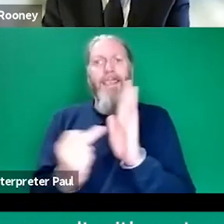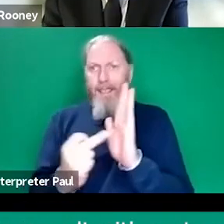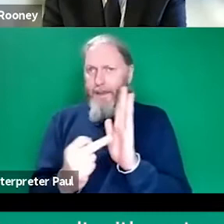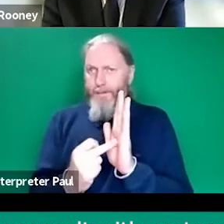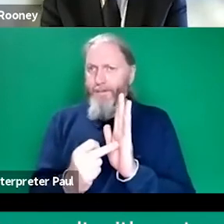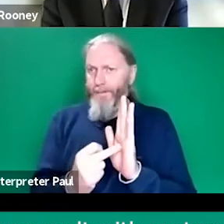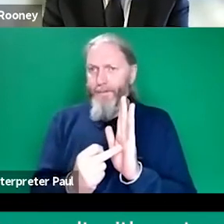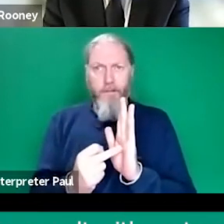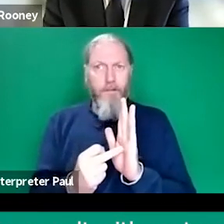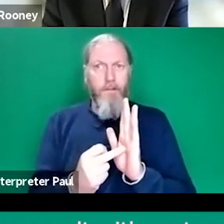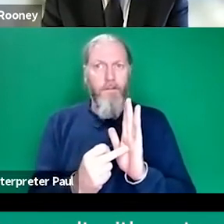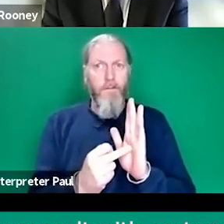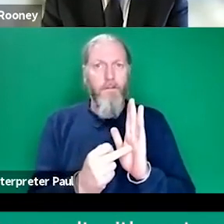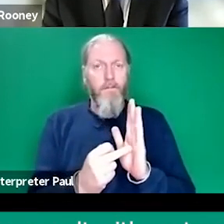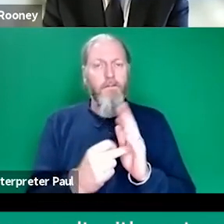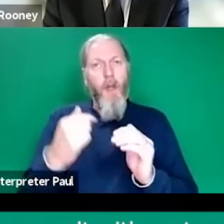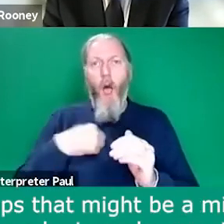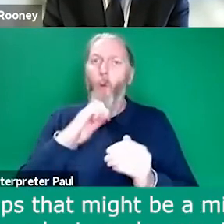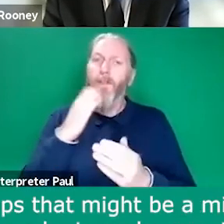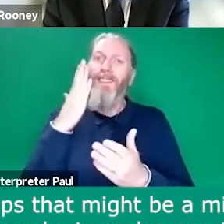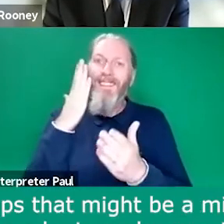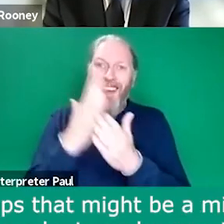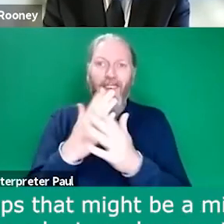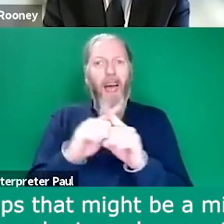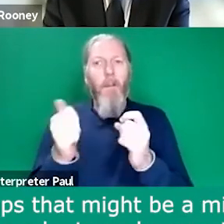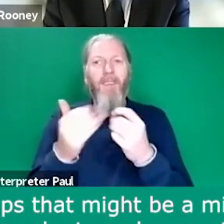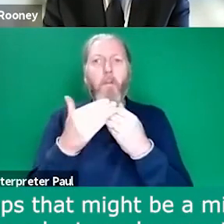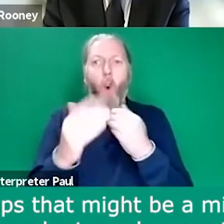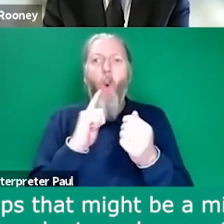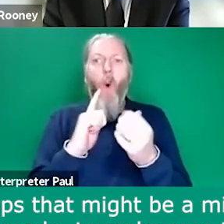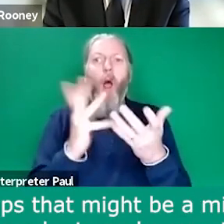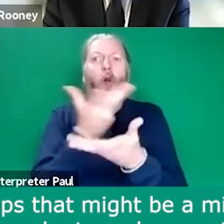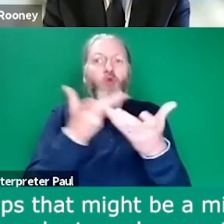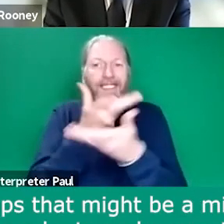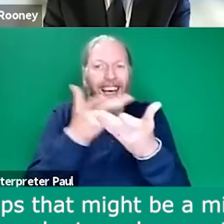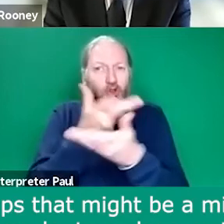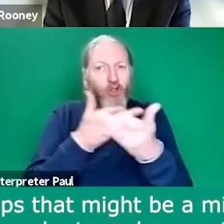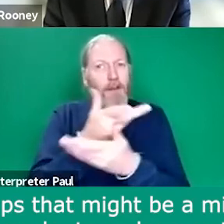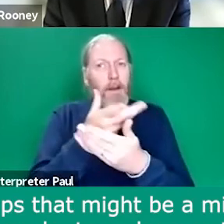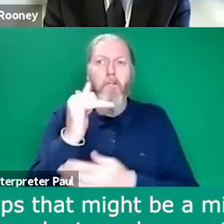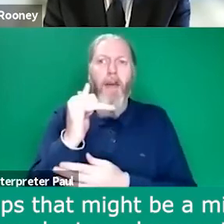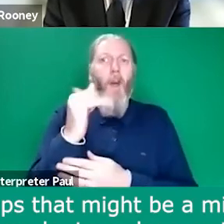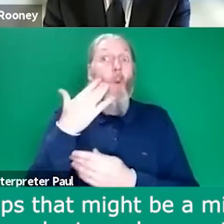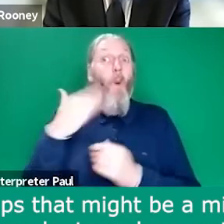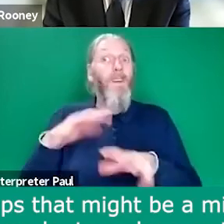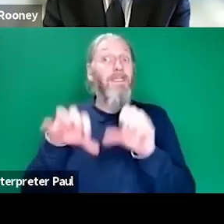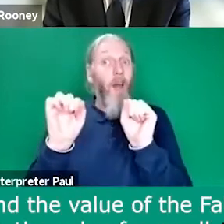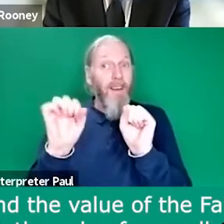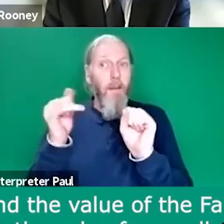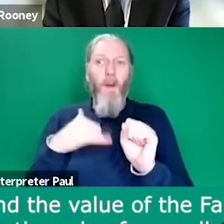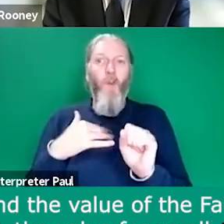certainly consult with partners more. Perhaps that might be a mistake that we made, to make sure that